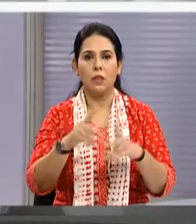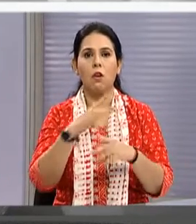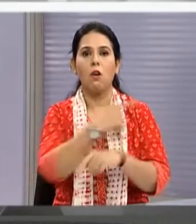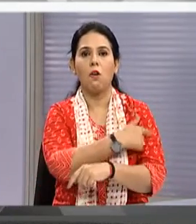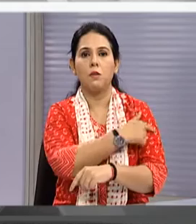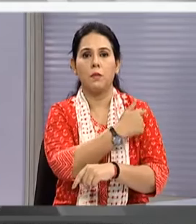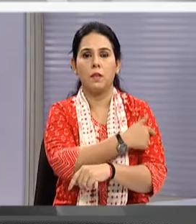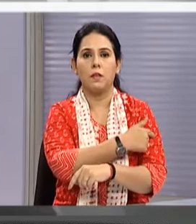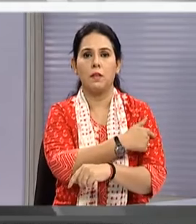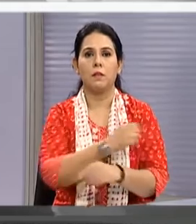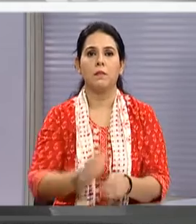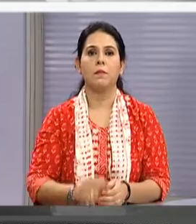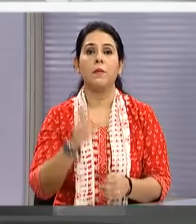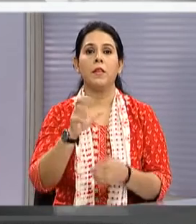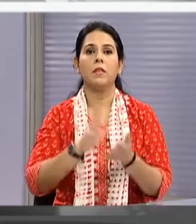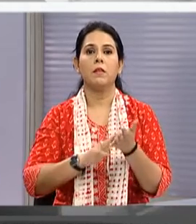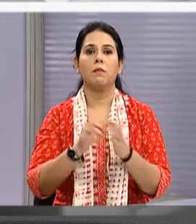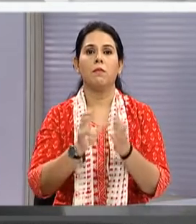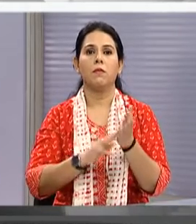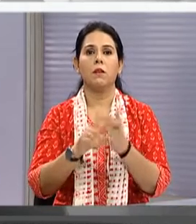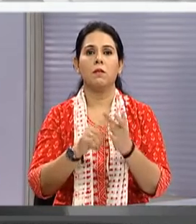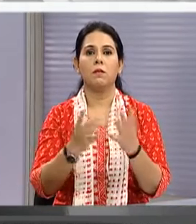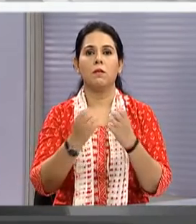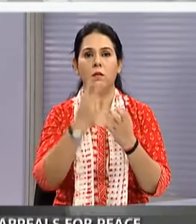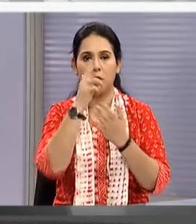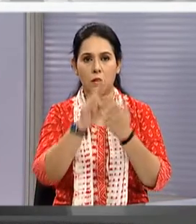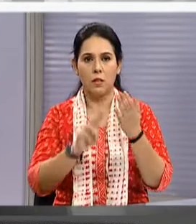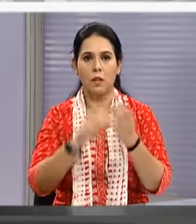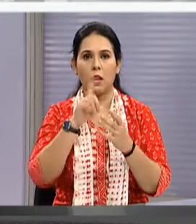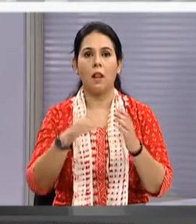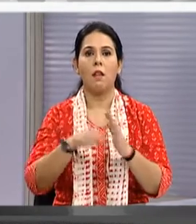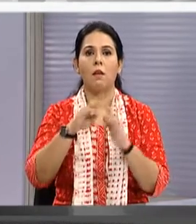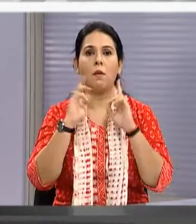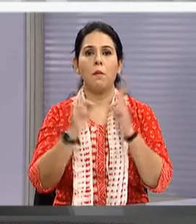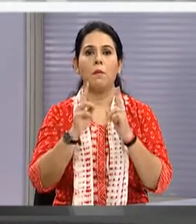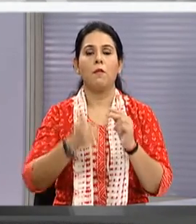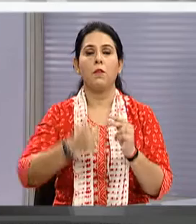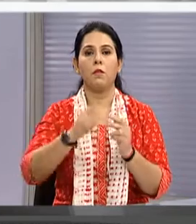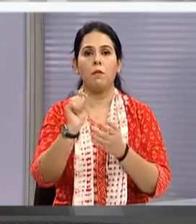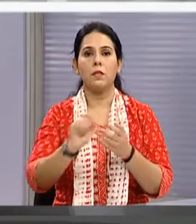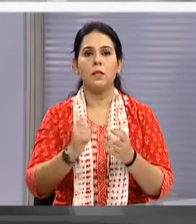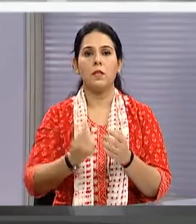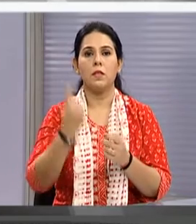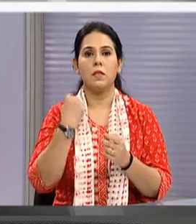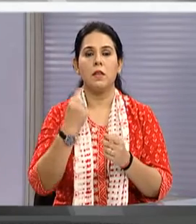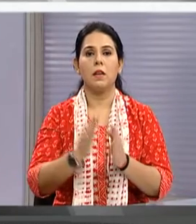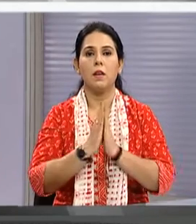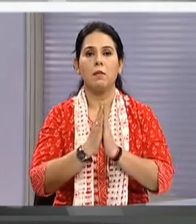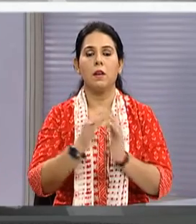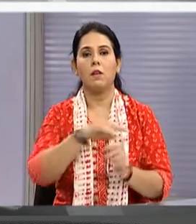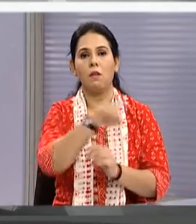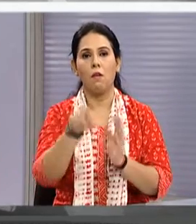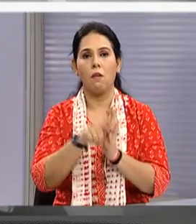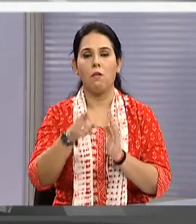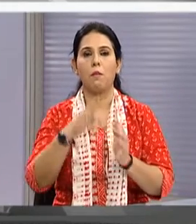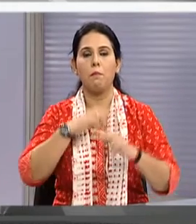in hospitals. Chief Minister Mehbooba Mufti took stock of the situation at a high-level meeting with top officials yesterday and